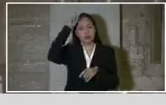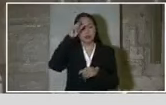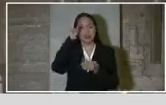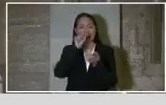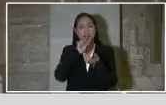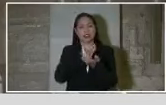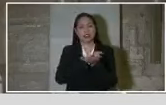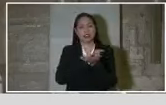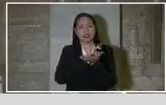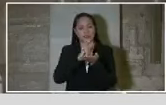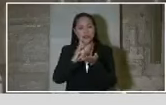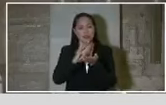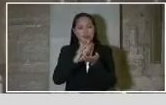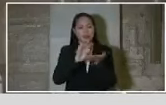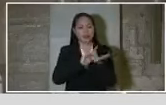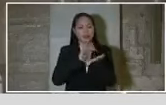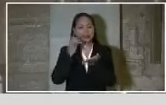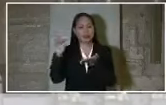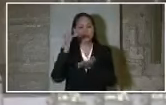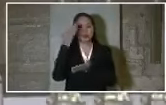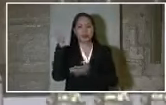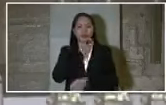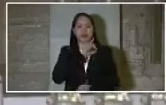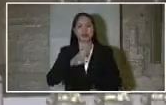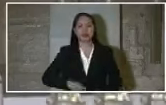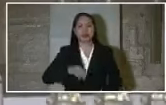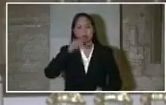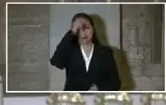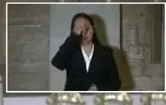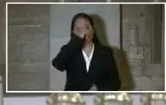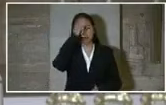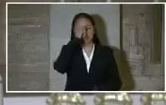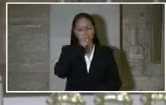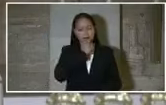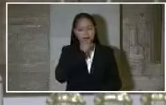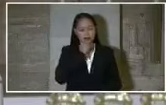Matthew. Glory to you, O Lord.